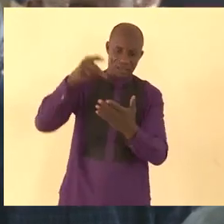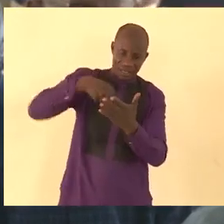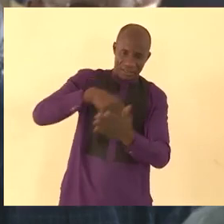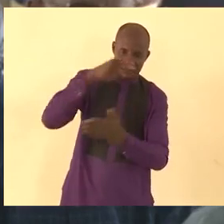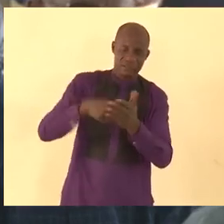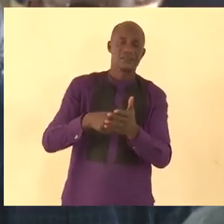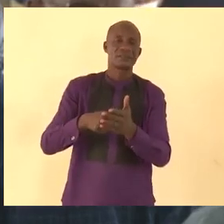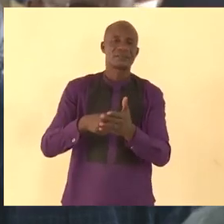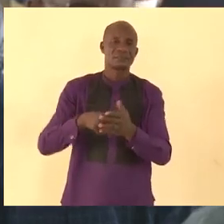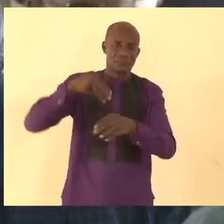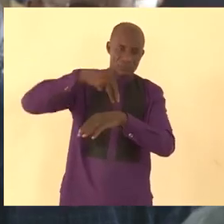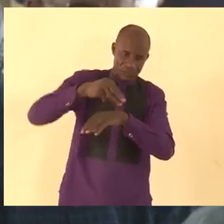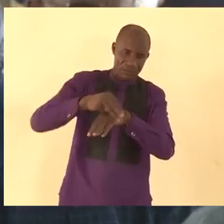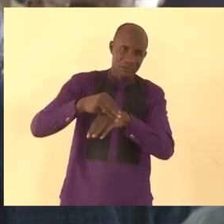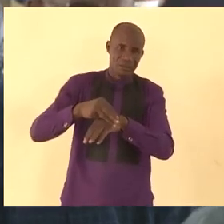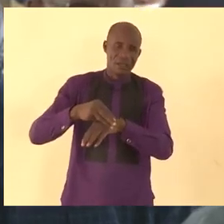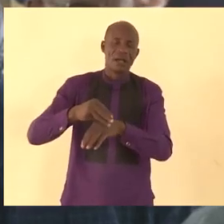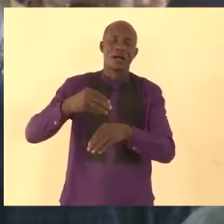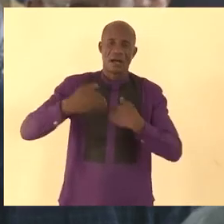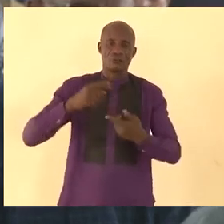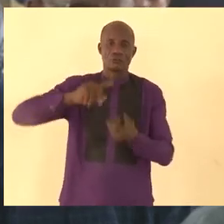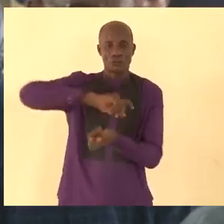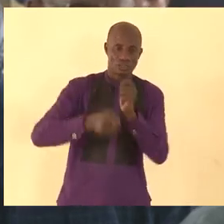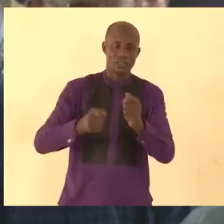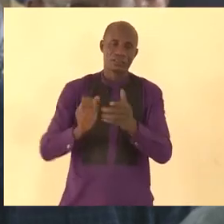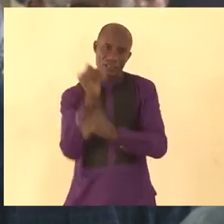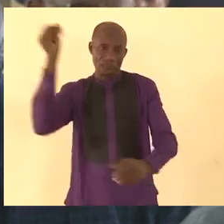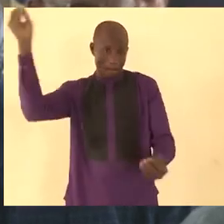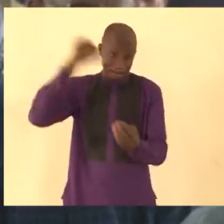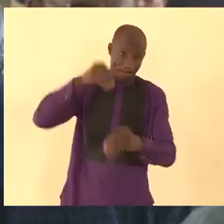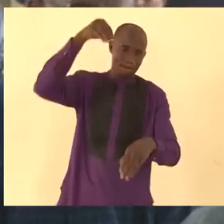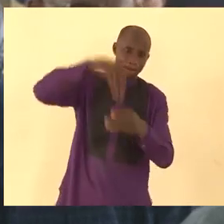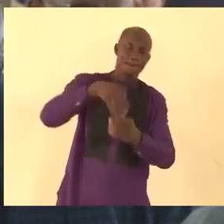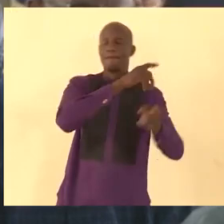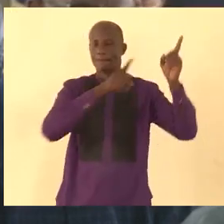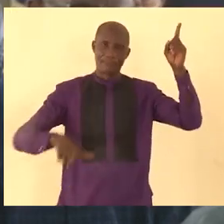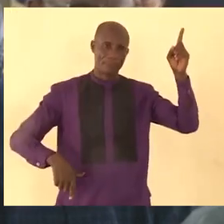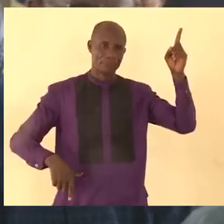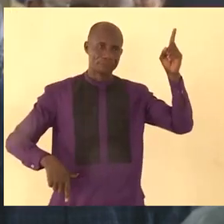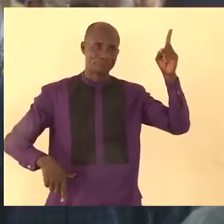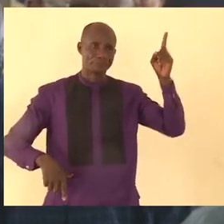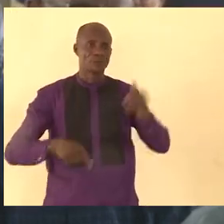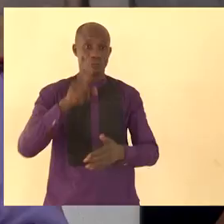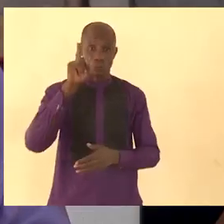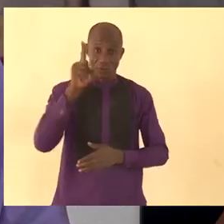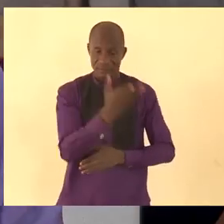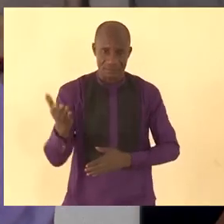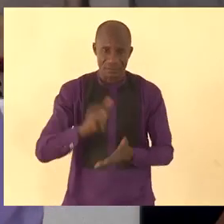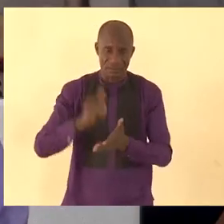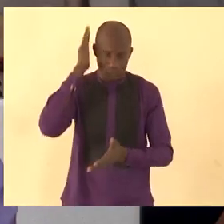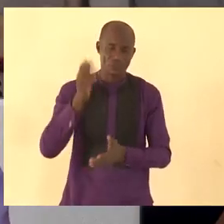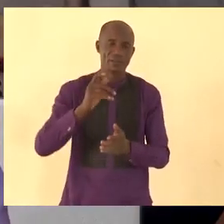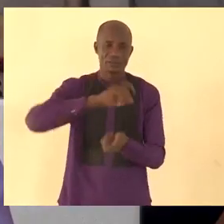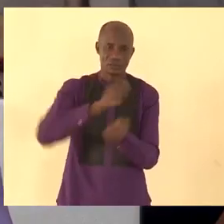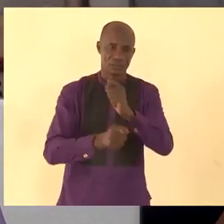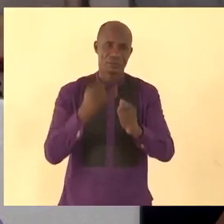that I have to change to trust more in the Lord, that he's in control of all circumstances. So one thing that is going to change is that